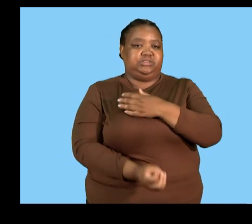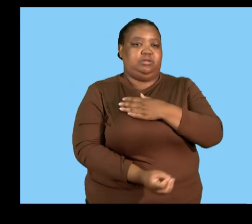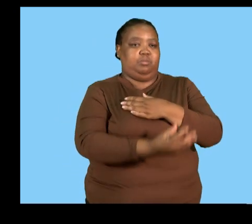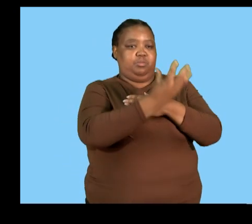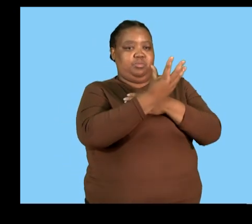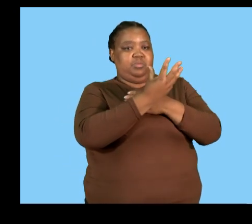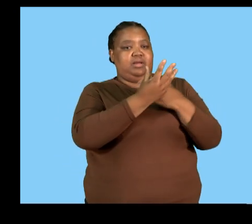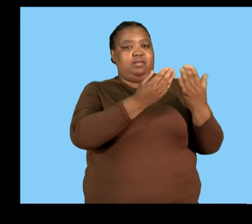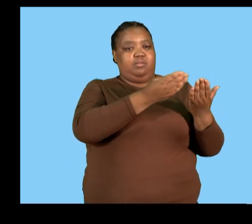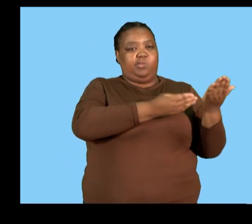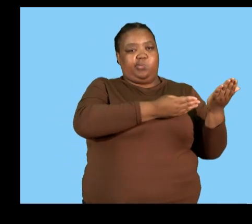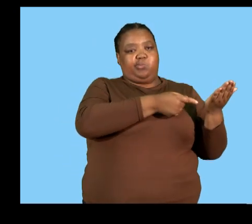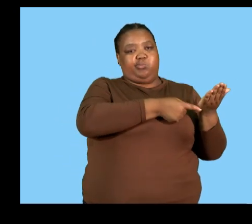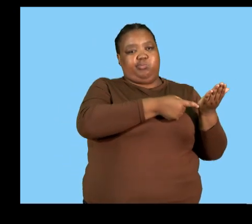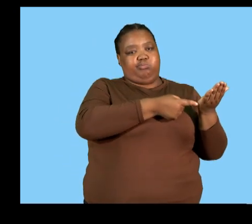There we have,